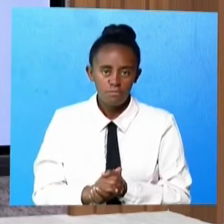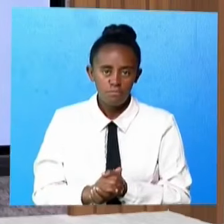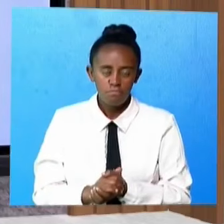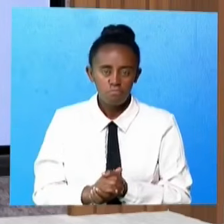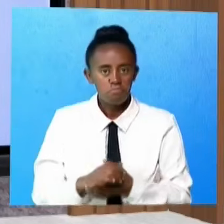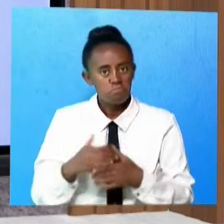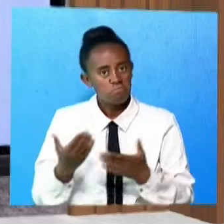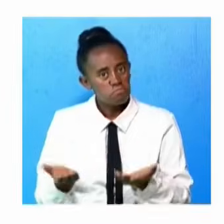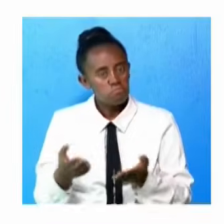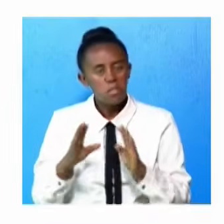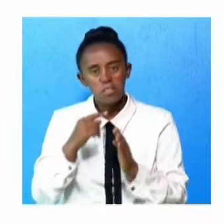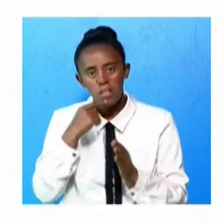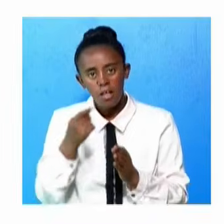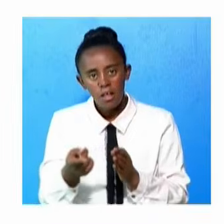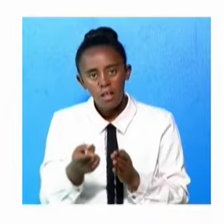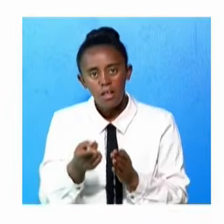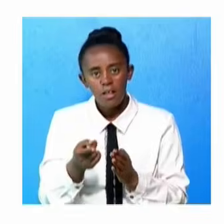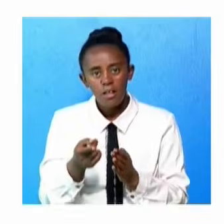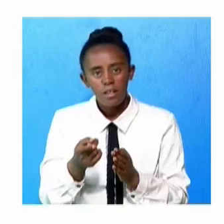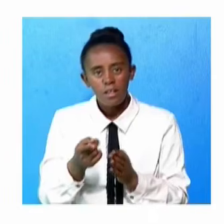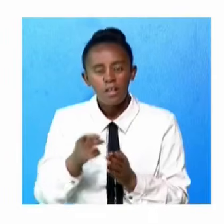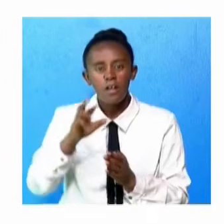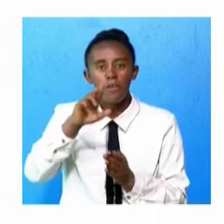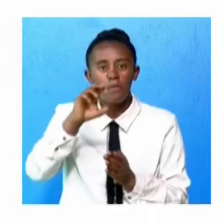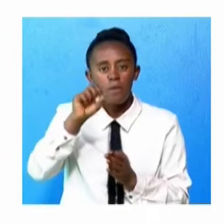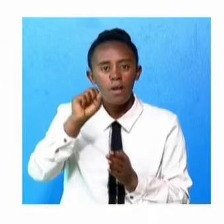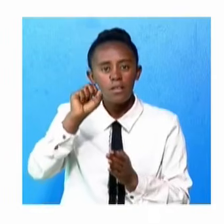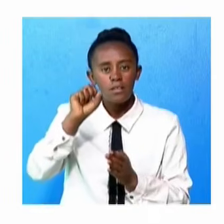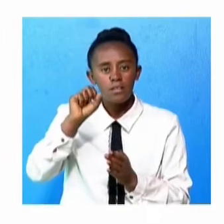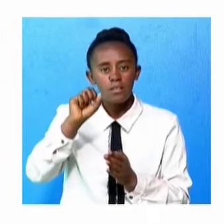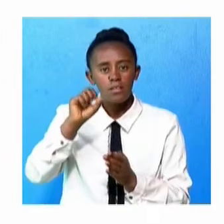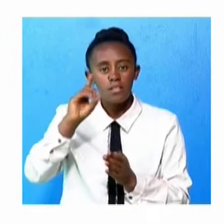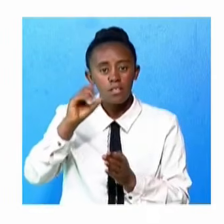Let's say, is that Russian